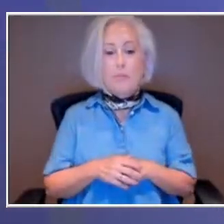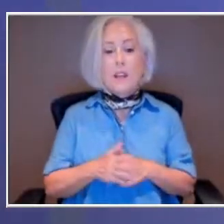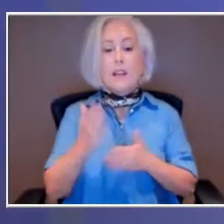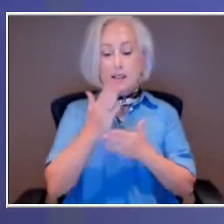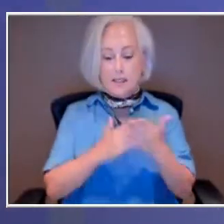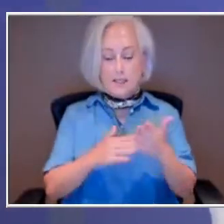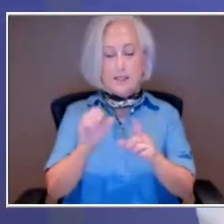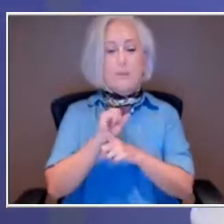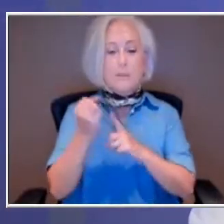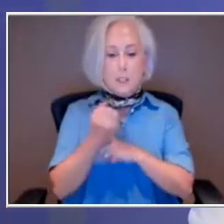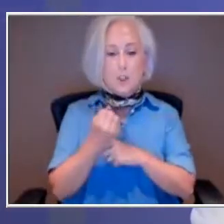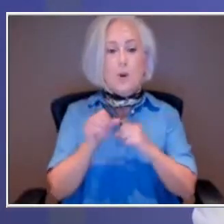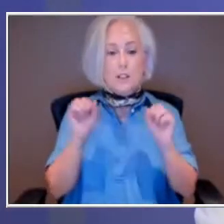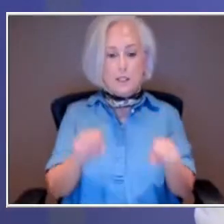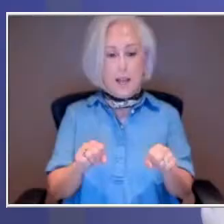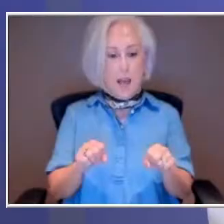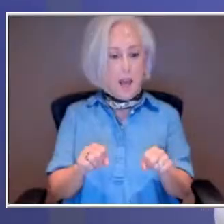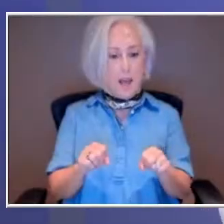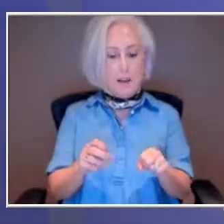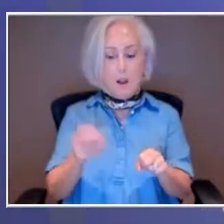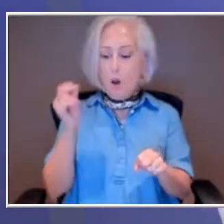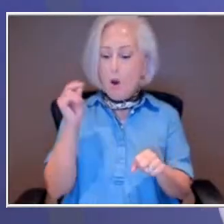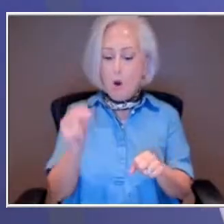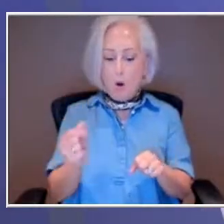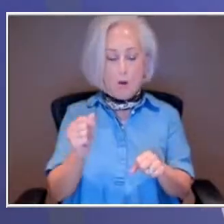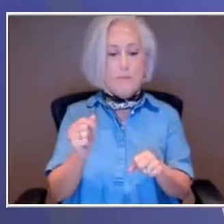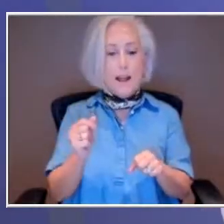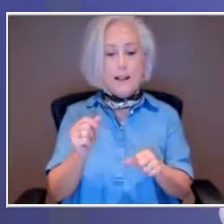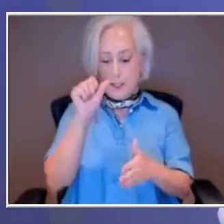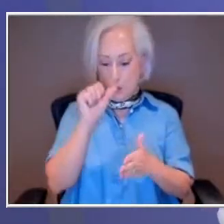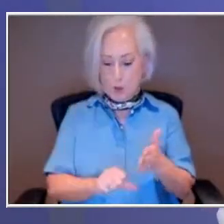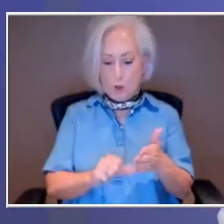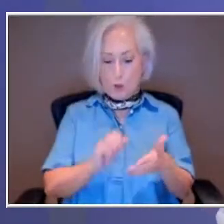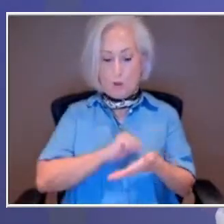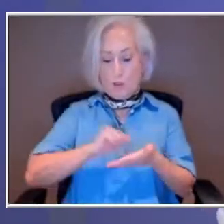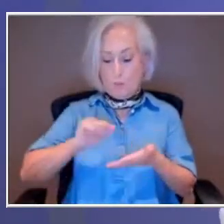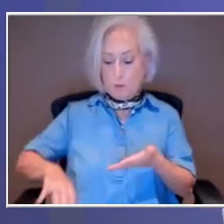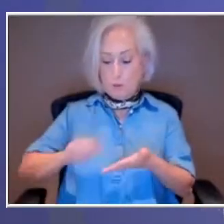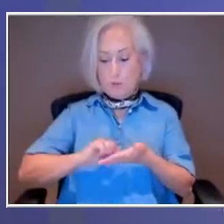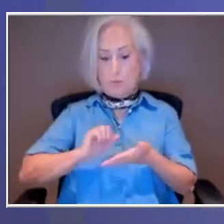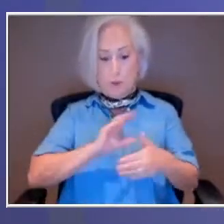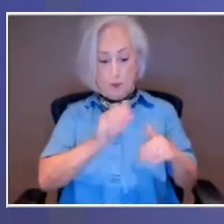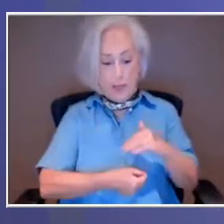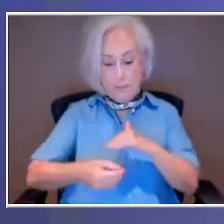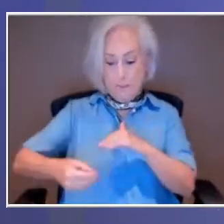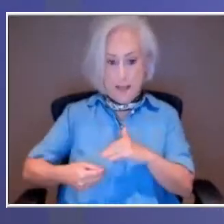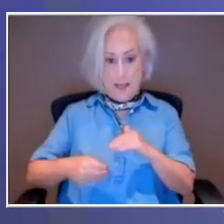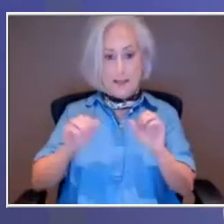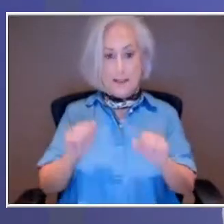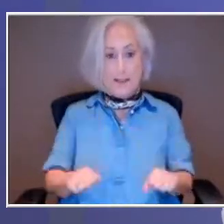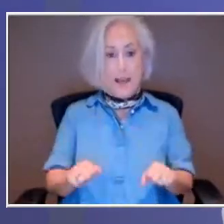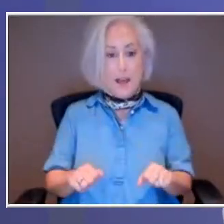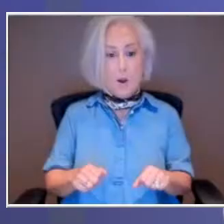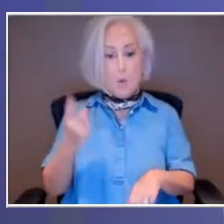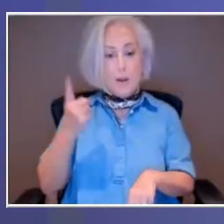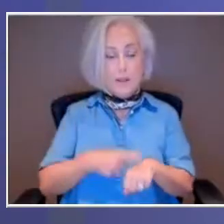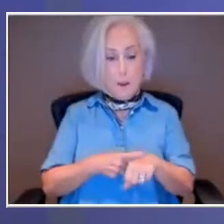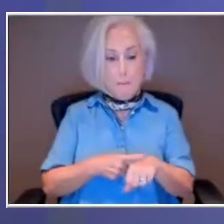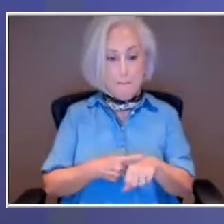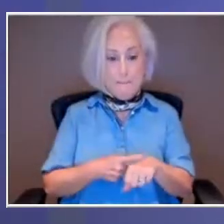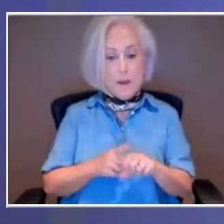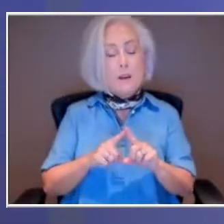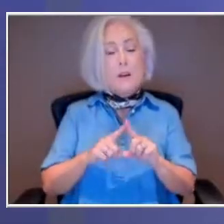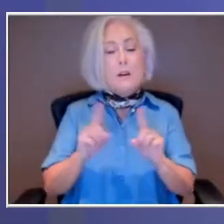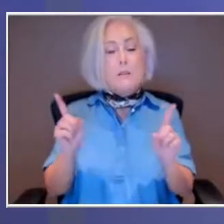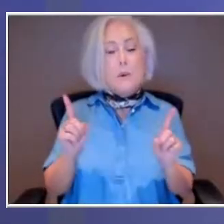circumstances, we can go straight to an implant, and sometimes we can even complete your reconstruction in one go. But even if we